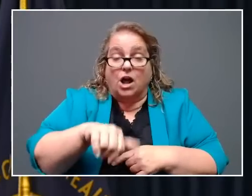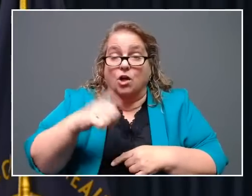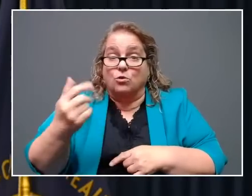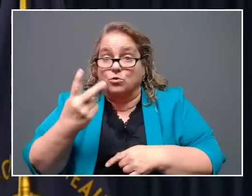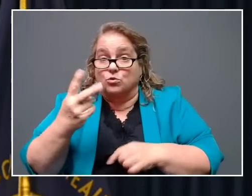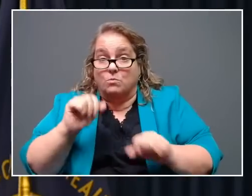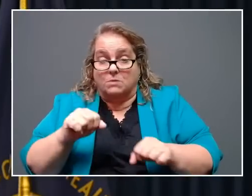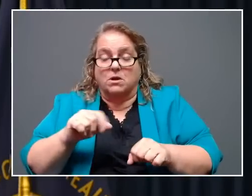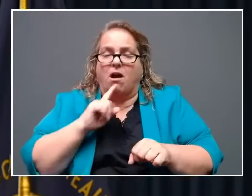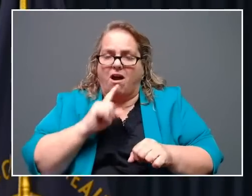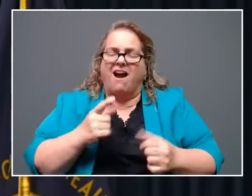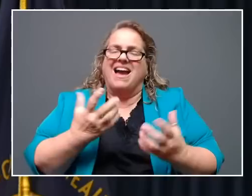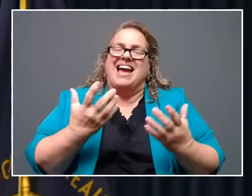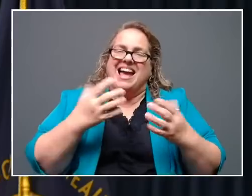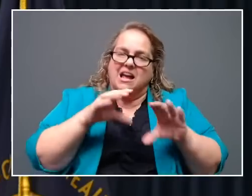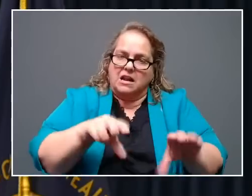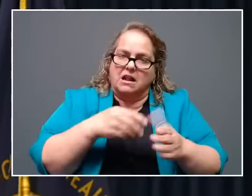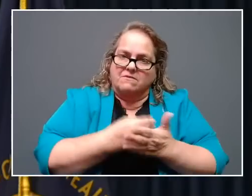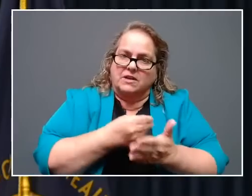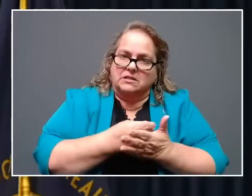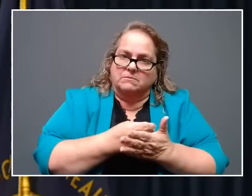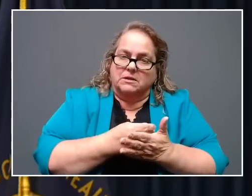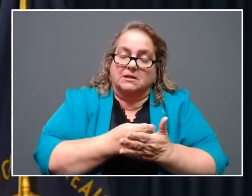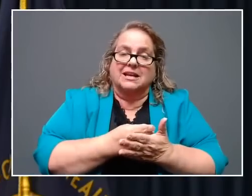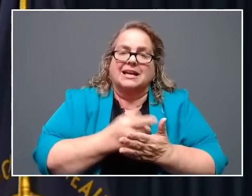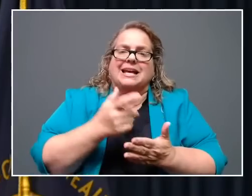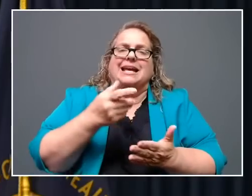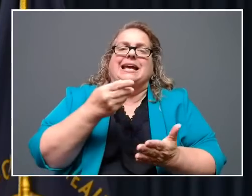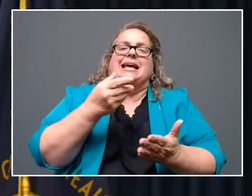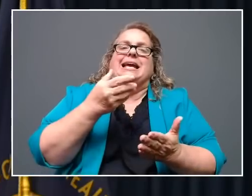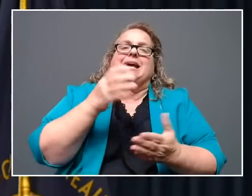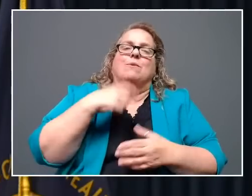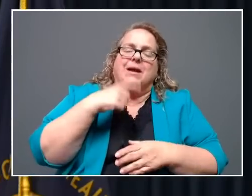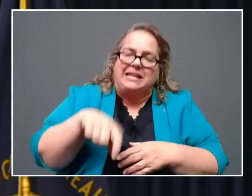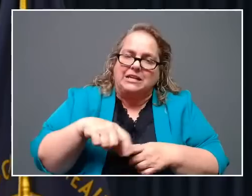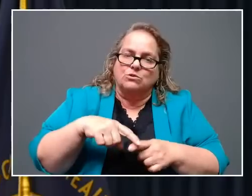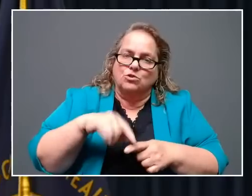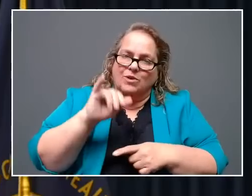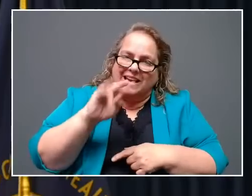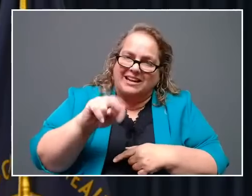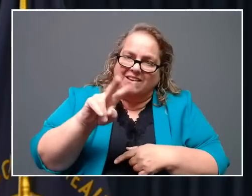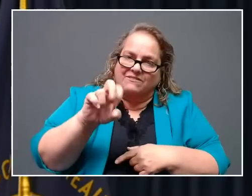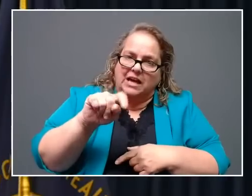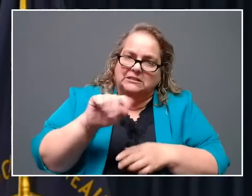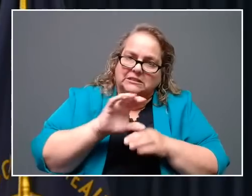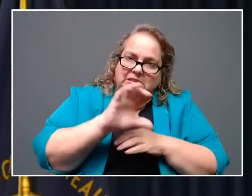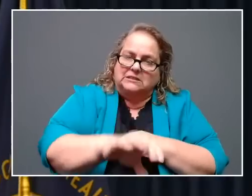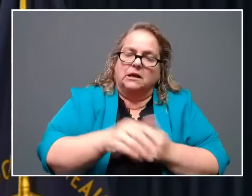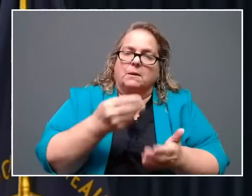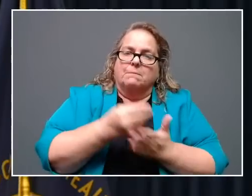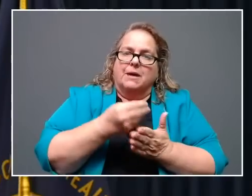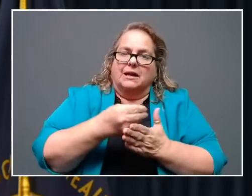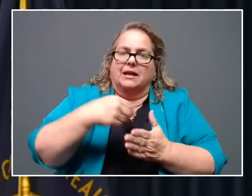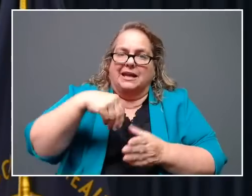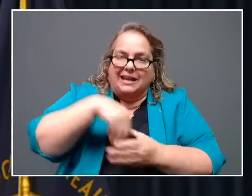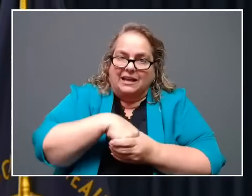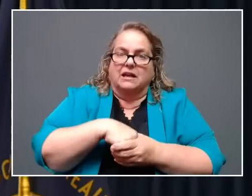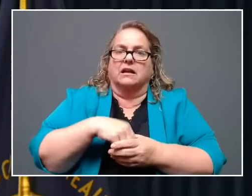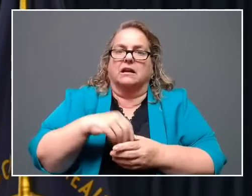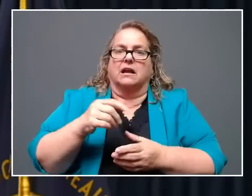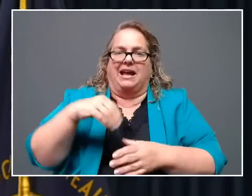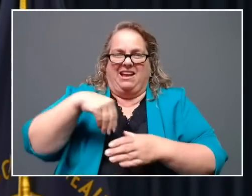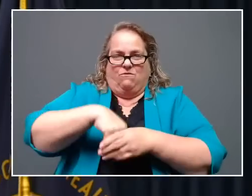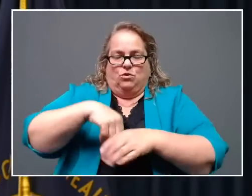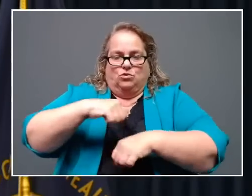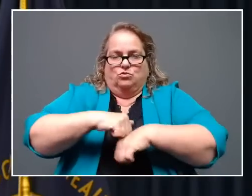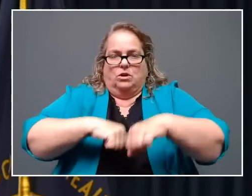specifically investment in infrastructure. The reason that we have Ford Motor Company building the largest